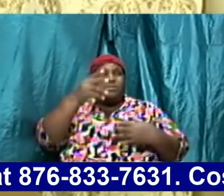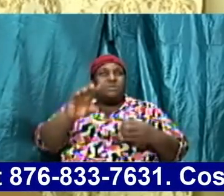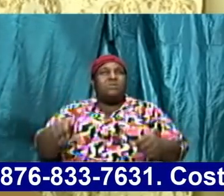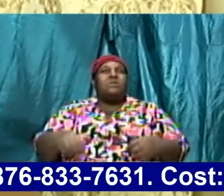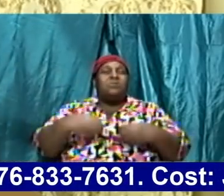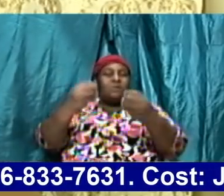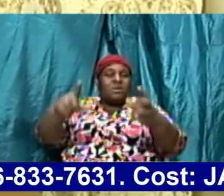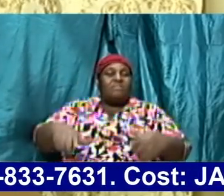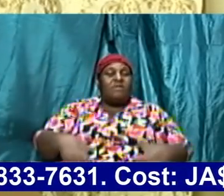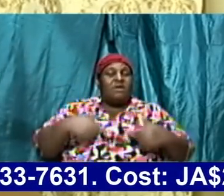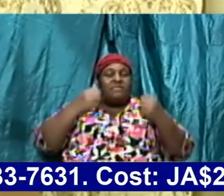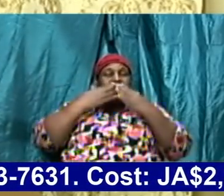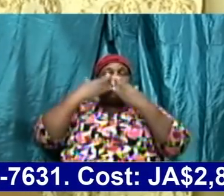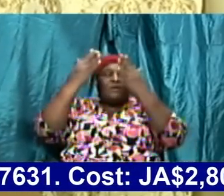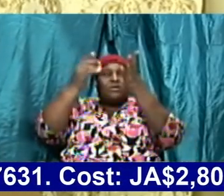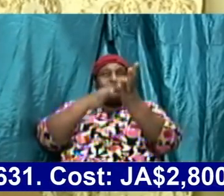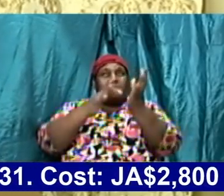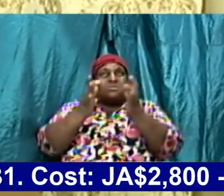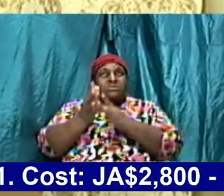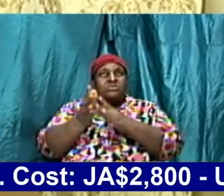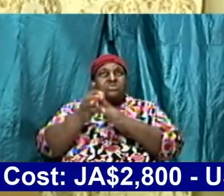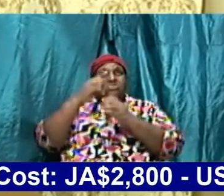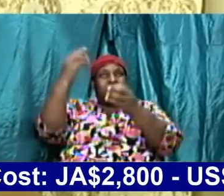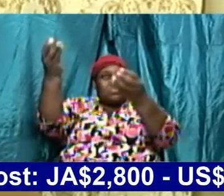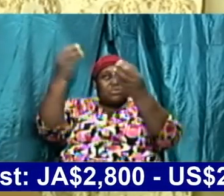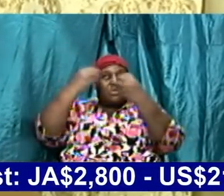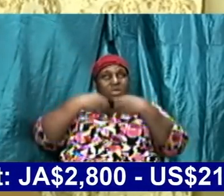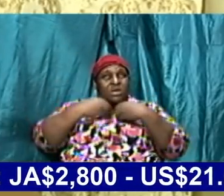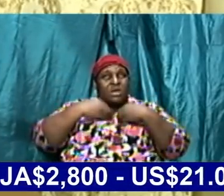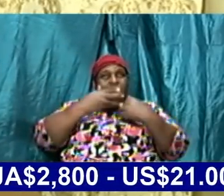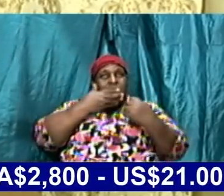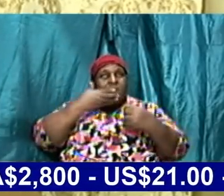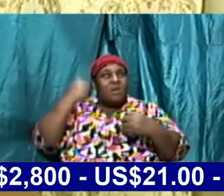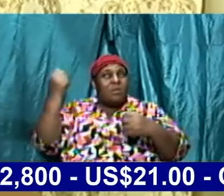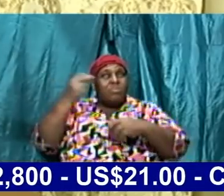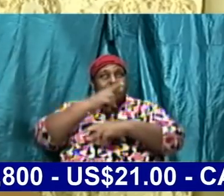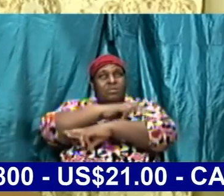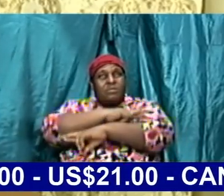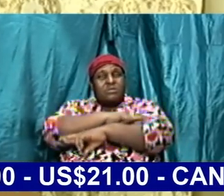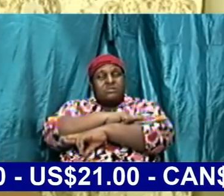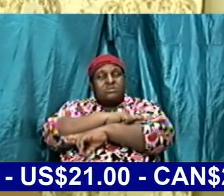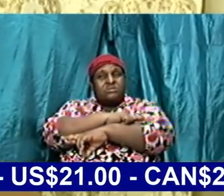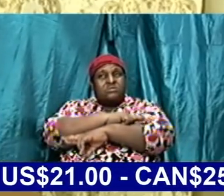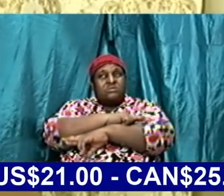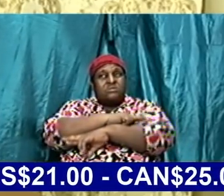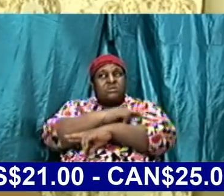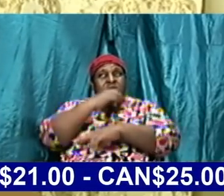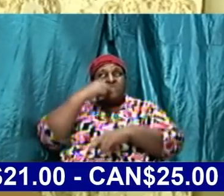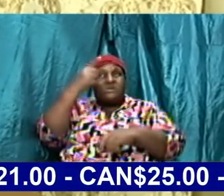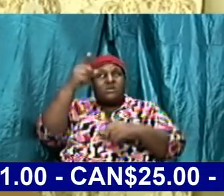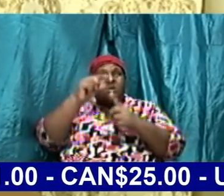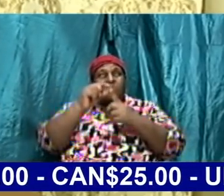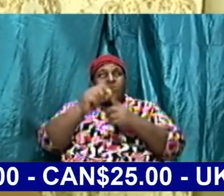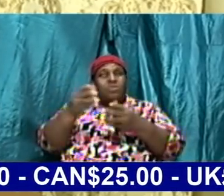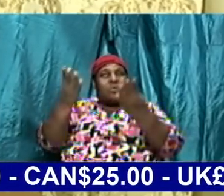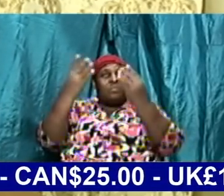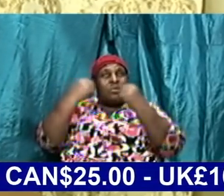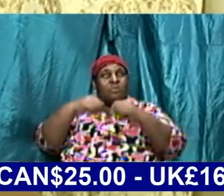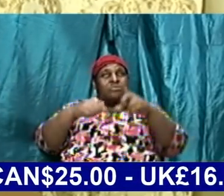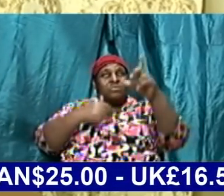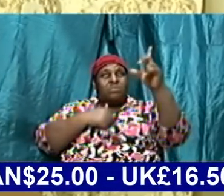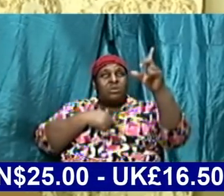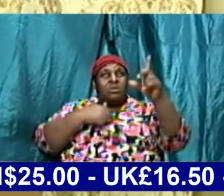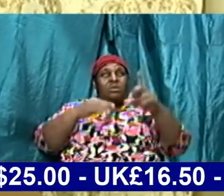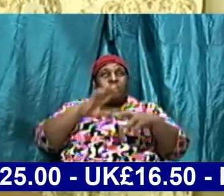you, Jesus, that you have given us a better rest. You said in your words, come unto me, all ye